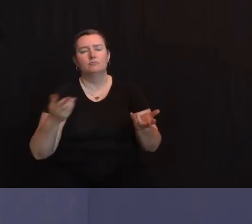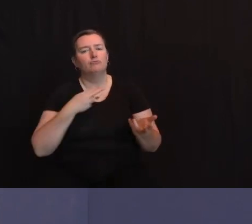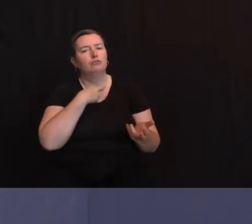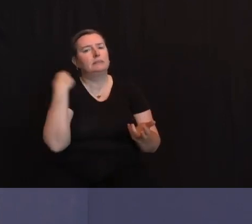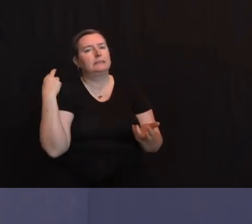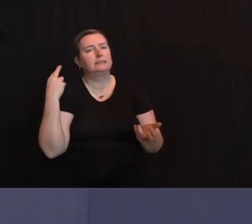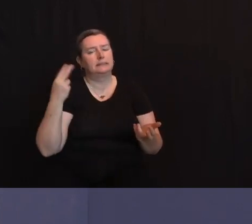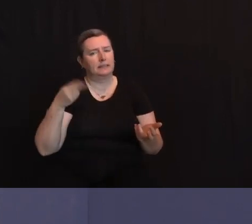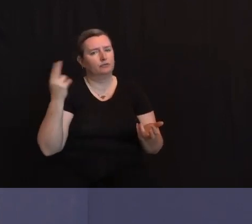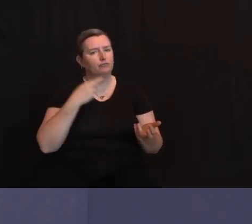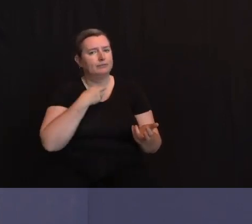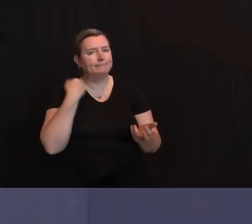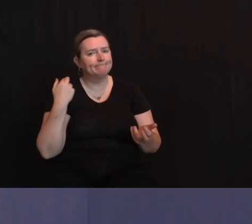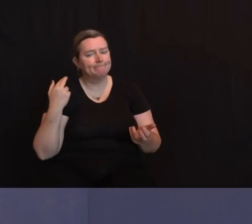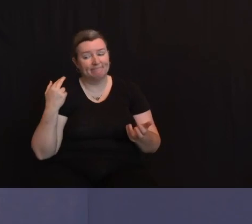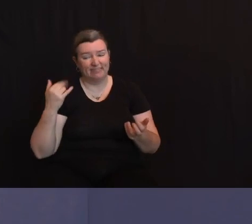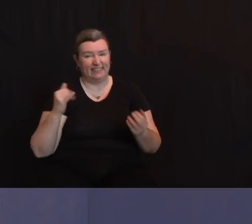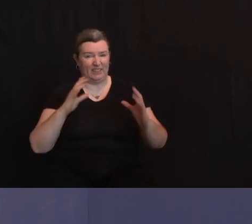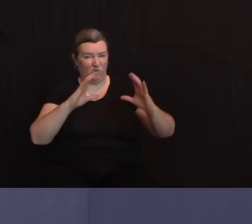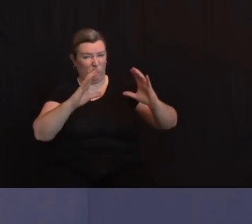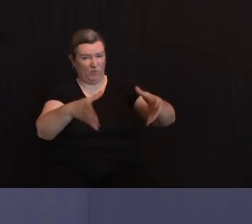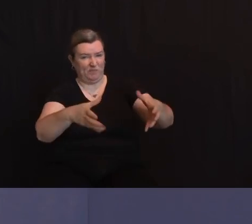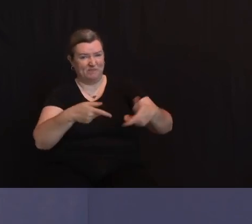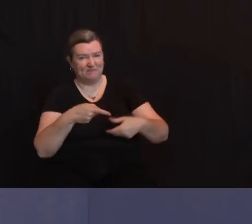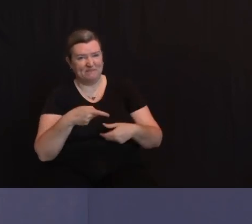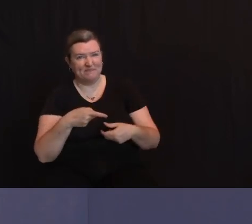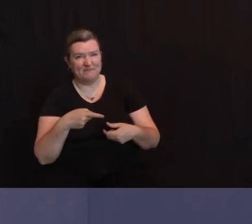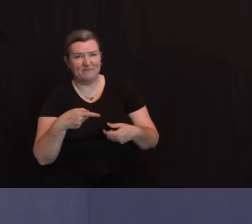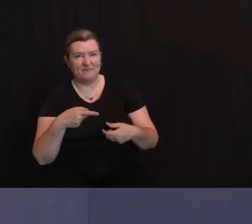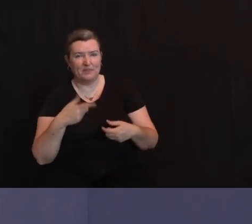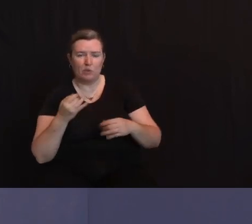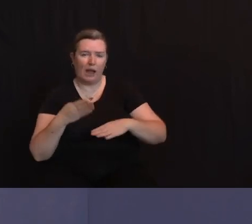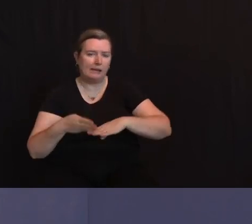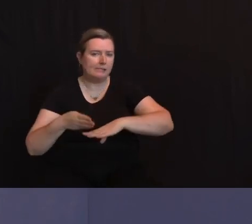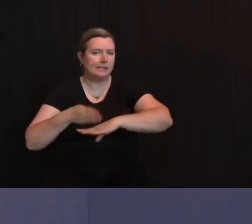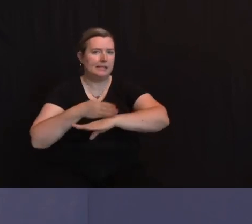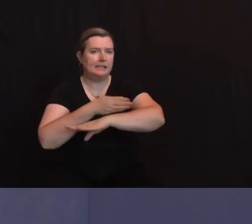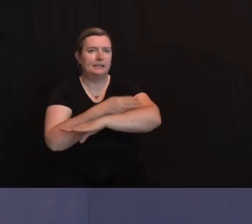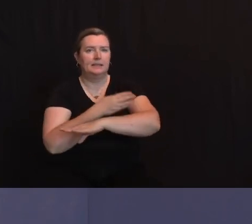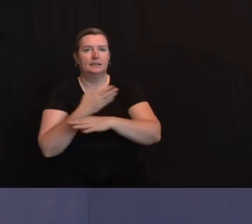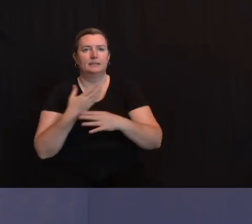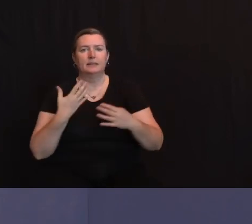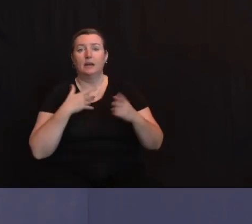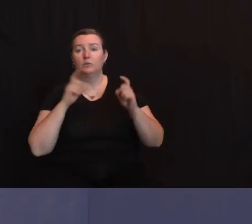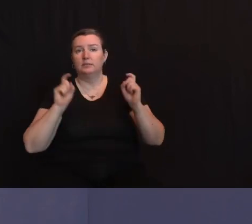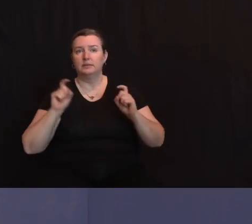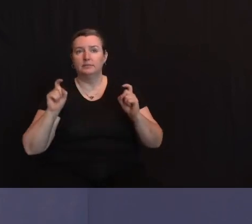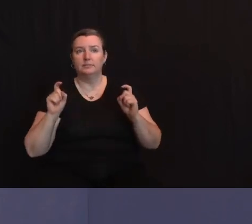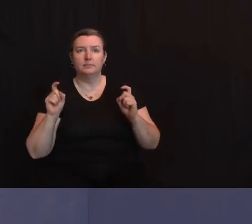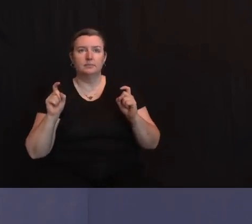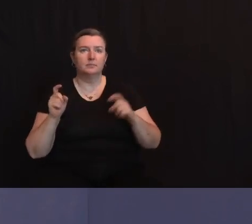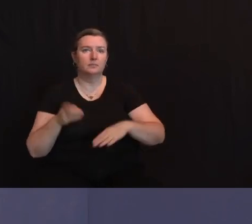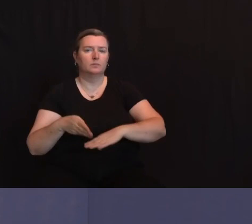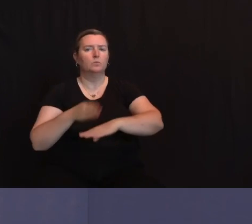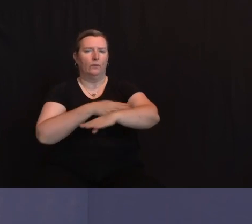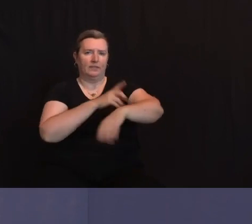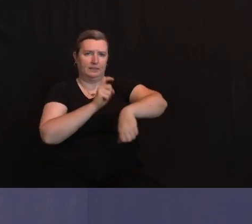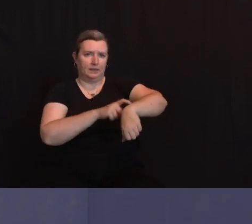to improve our not only our testing methodologies, but turnaround time and